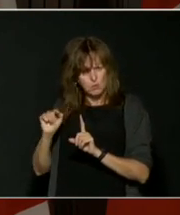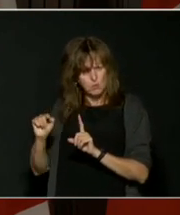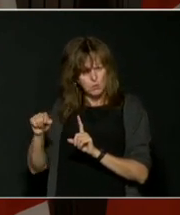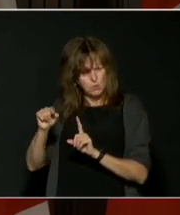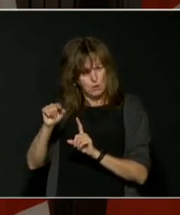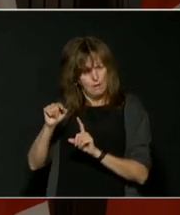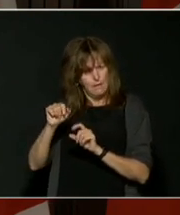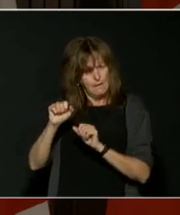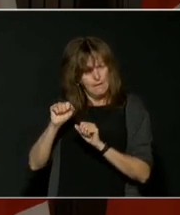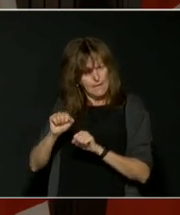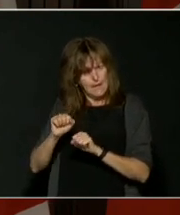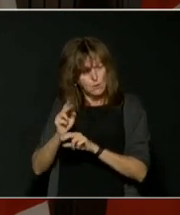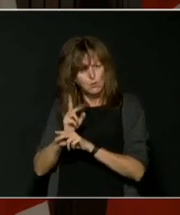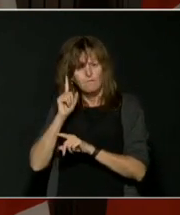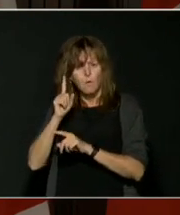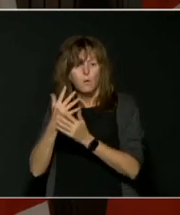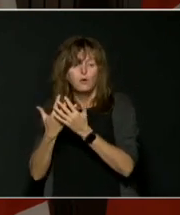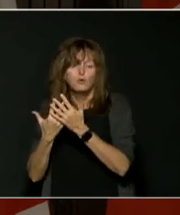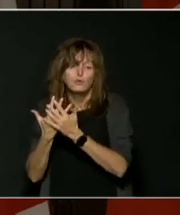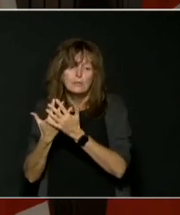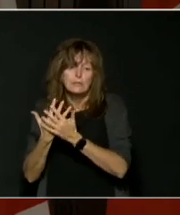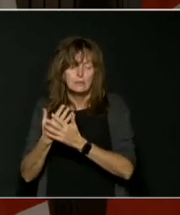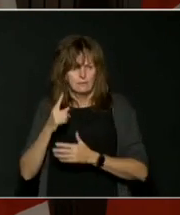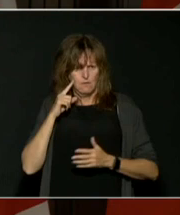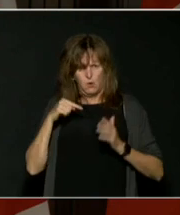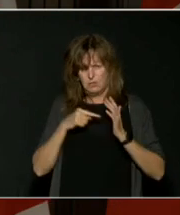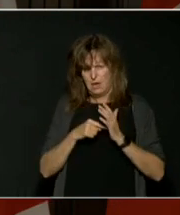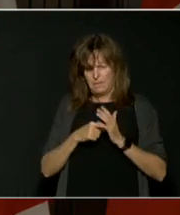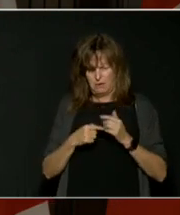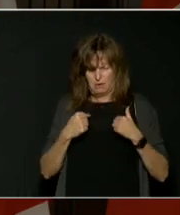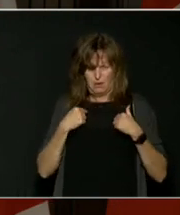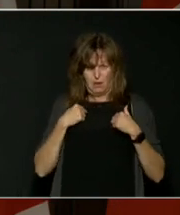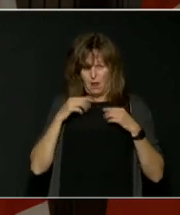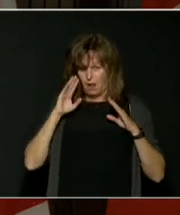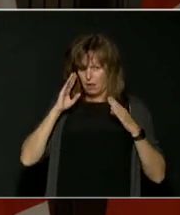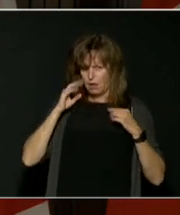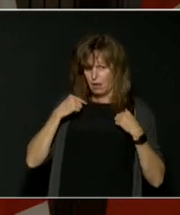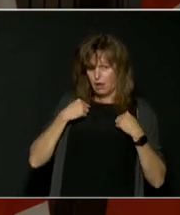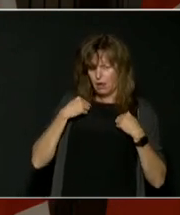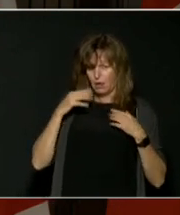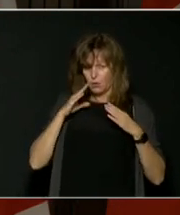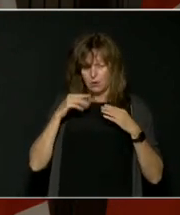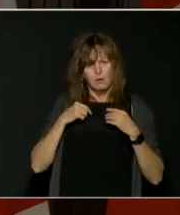terms of reassurance testing or more risk-based analysis that